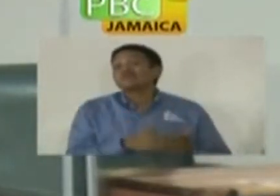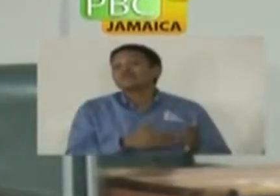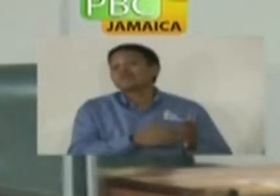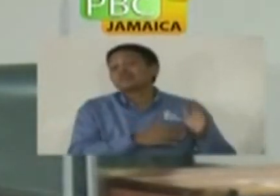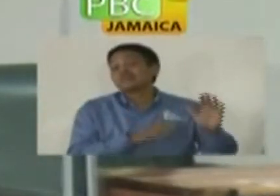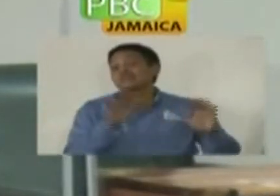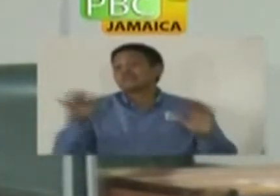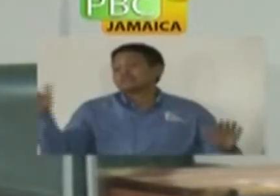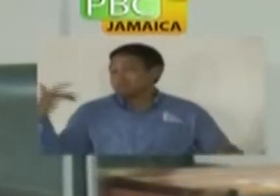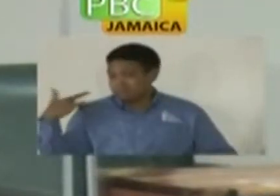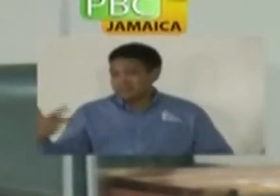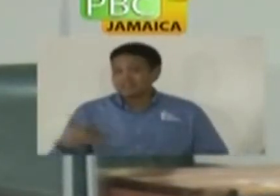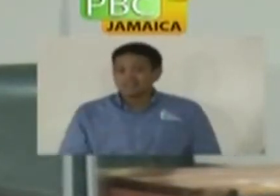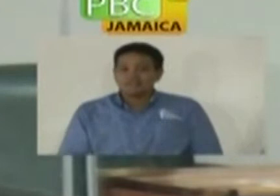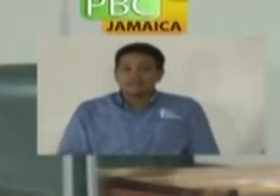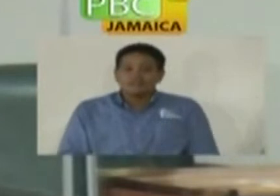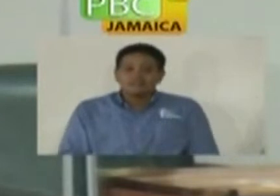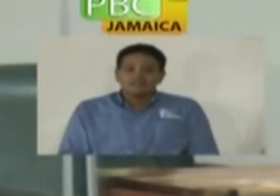But I want to read,